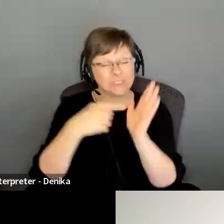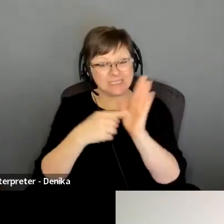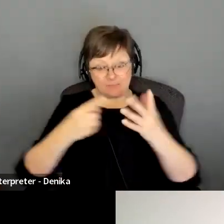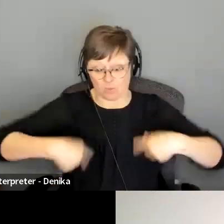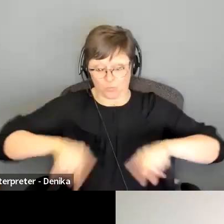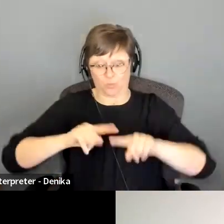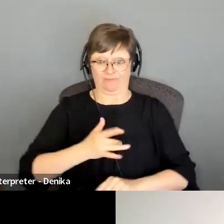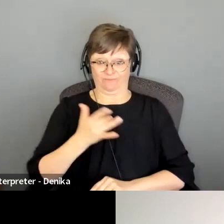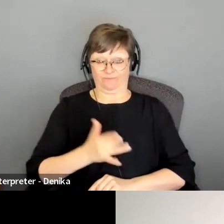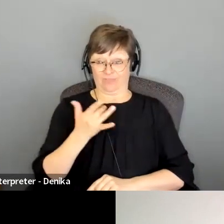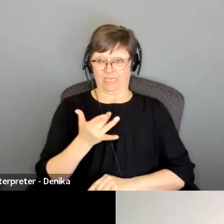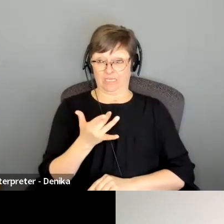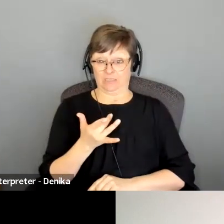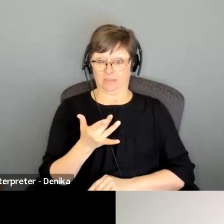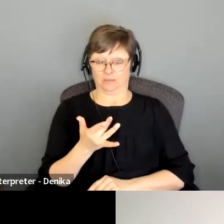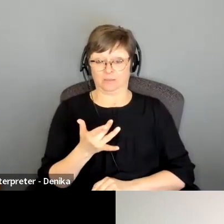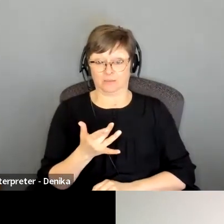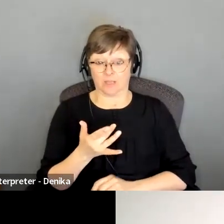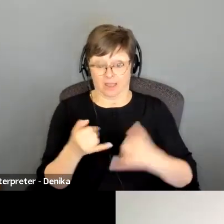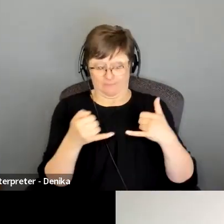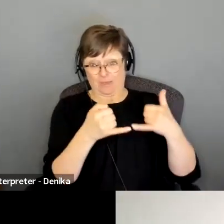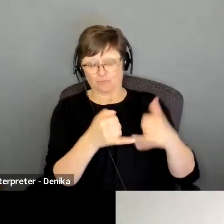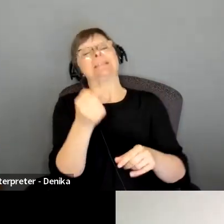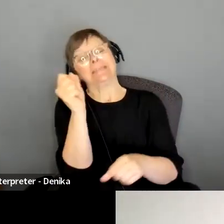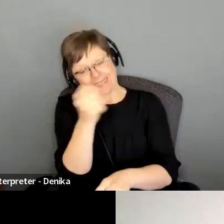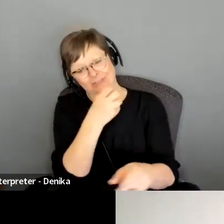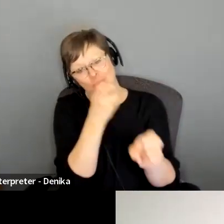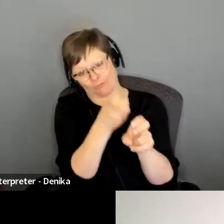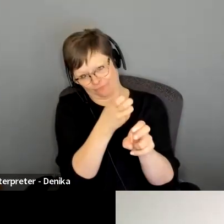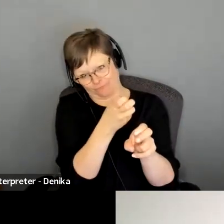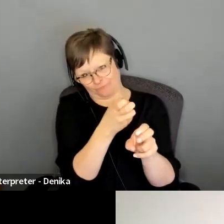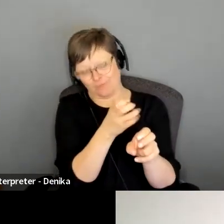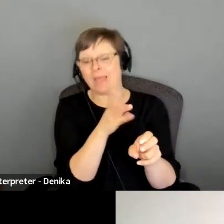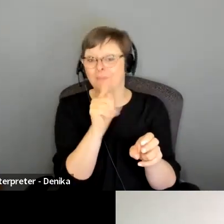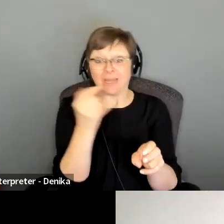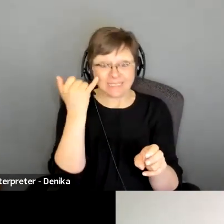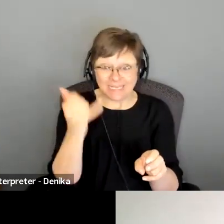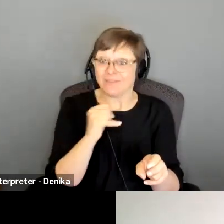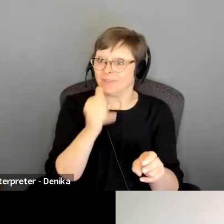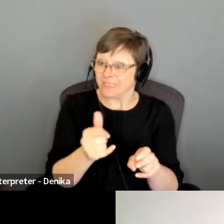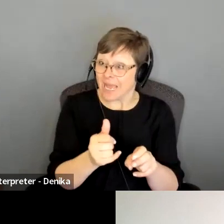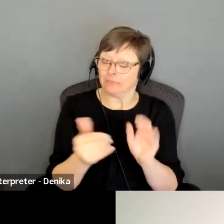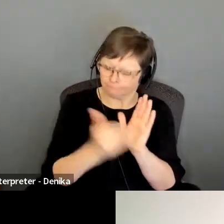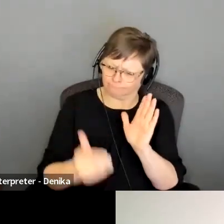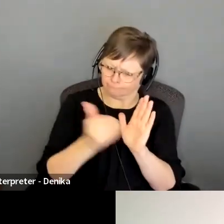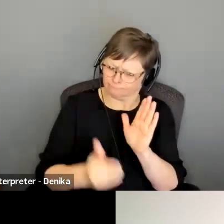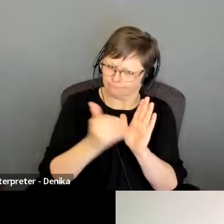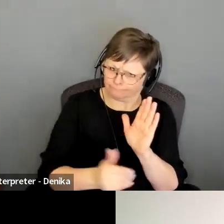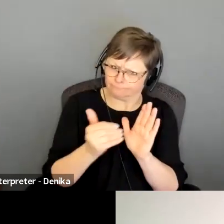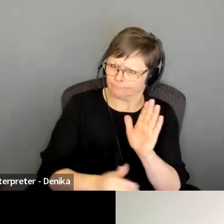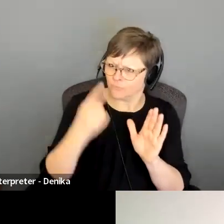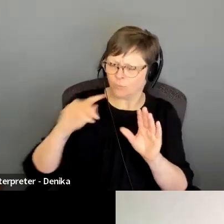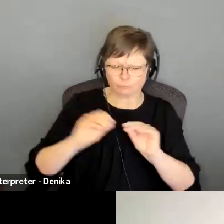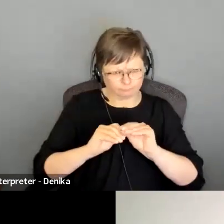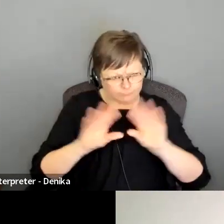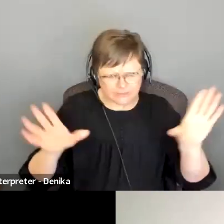own, we're there, boundaries are hard to practice in general, but if we don't create collective practices that support and encourage and